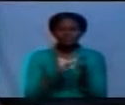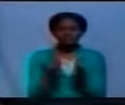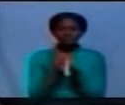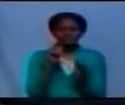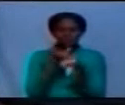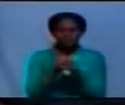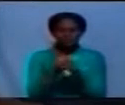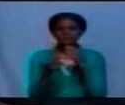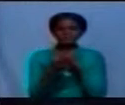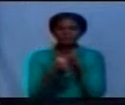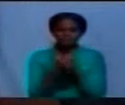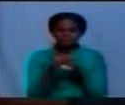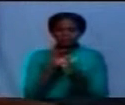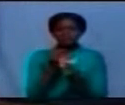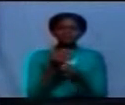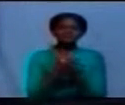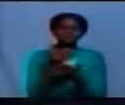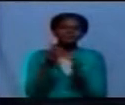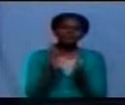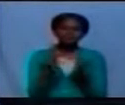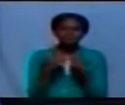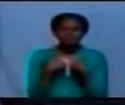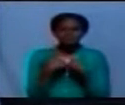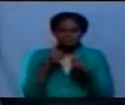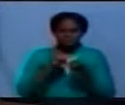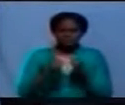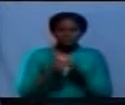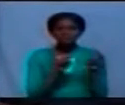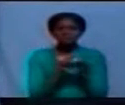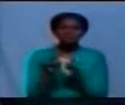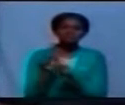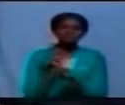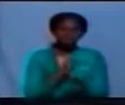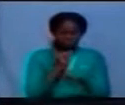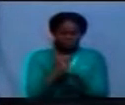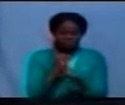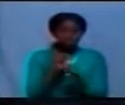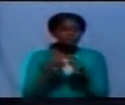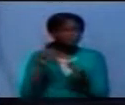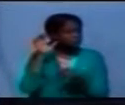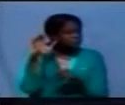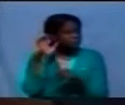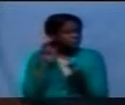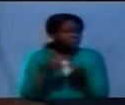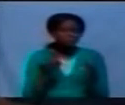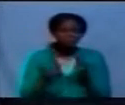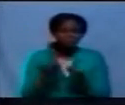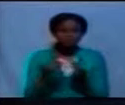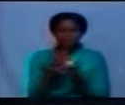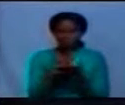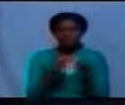of conduct, and a particular customer has an issue with that particular bank, we also exist to listen to the customers and to help them to resolve some of